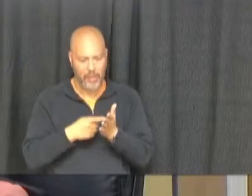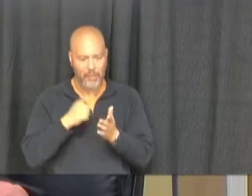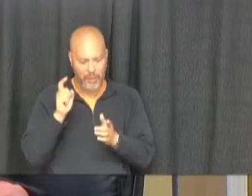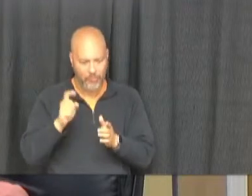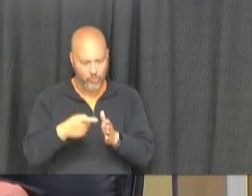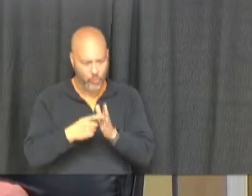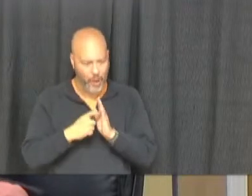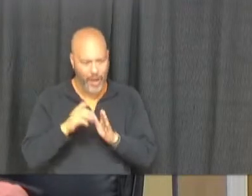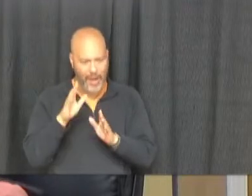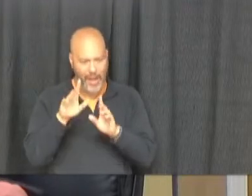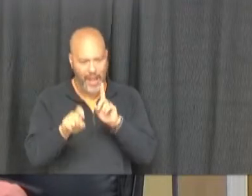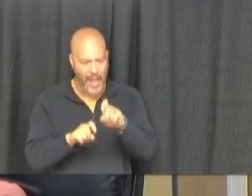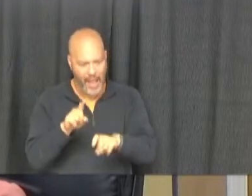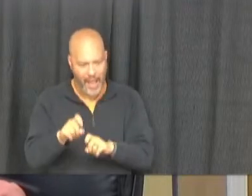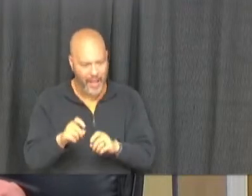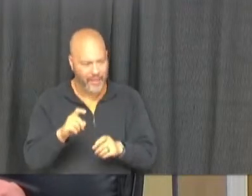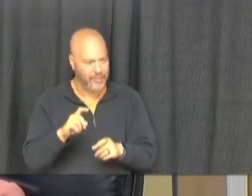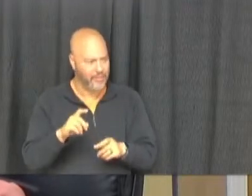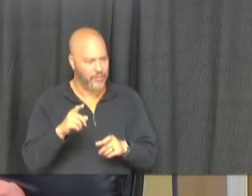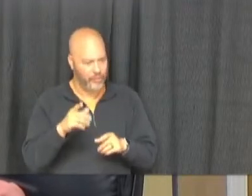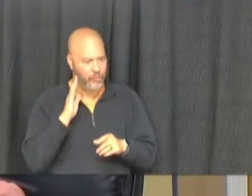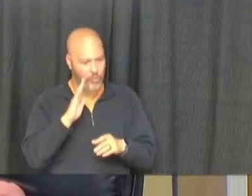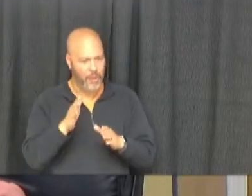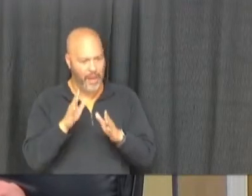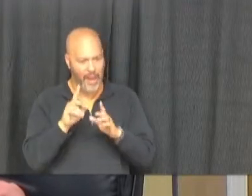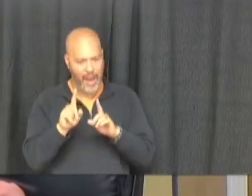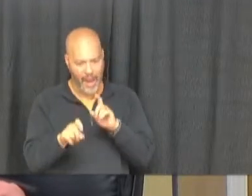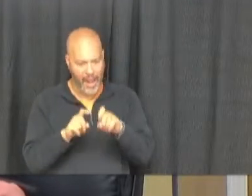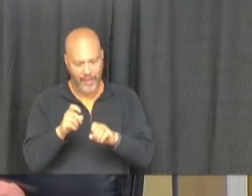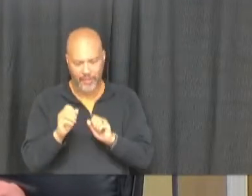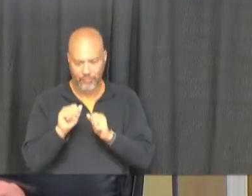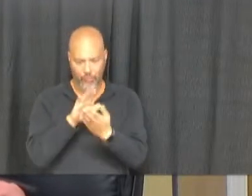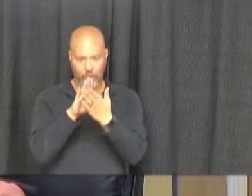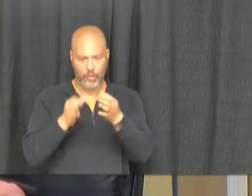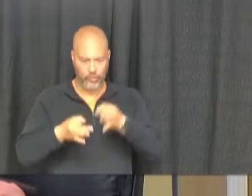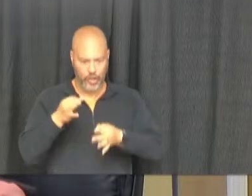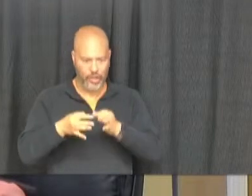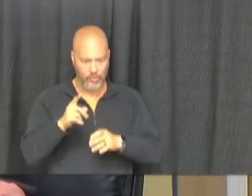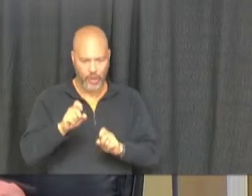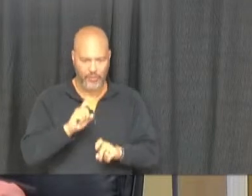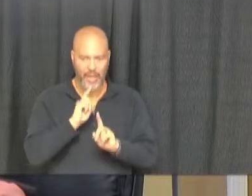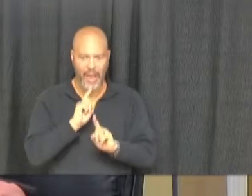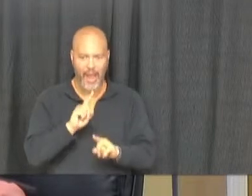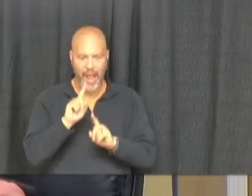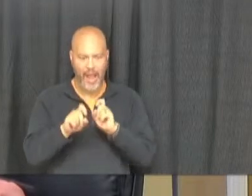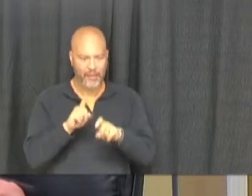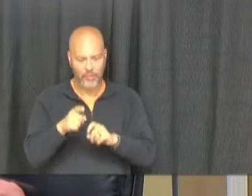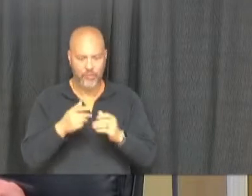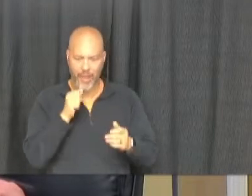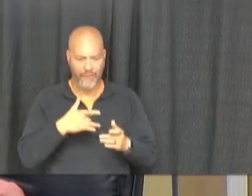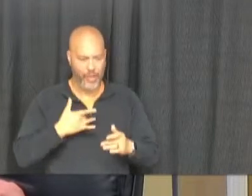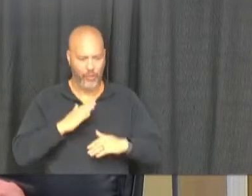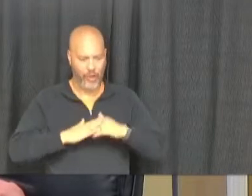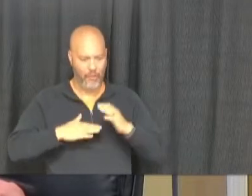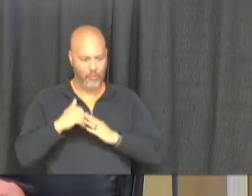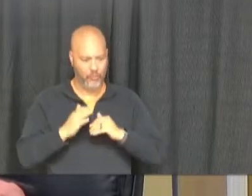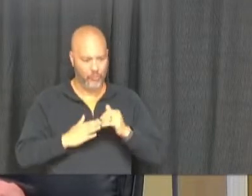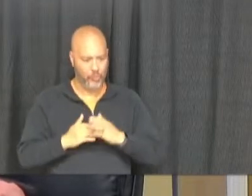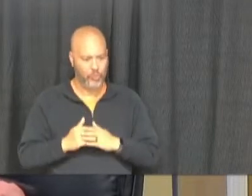asked. Even if you're in the court of law, you're going to be in front of the judge. You're going to be asking questions that you're going to feel uncomfortable